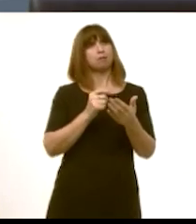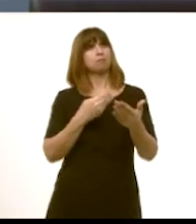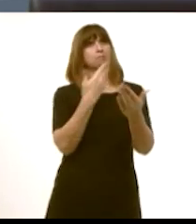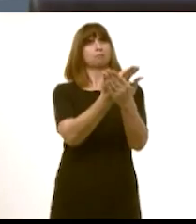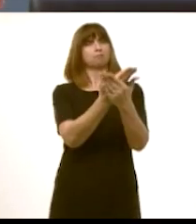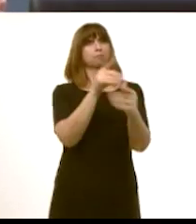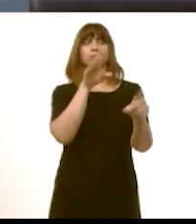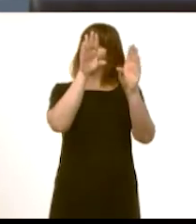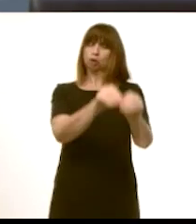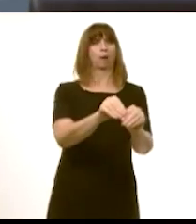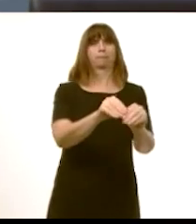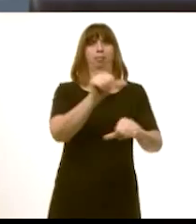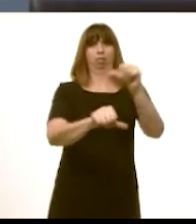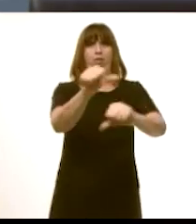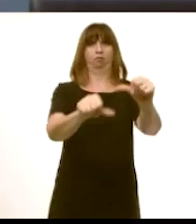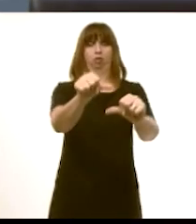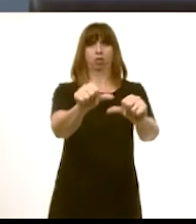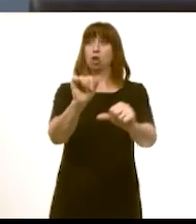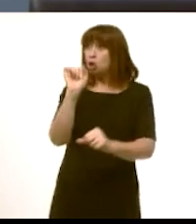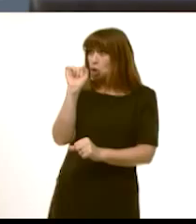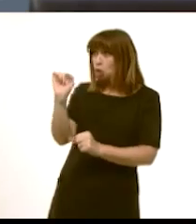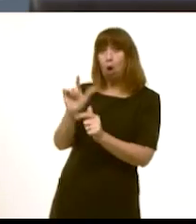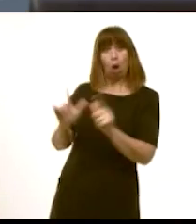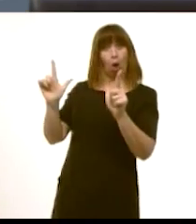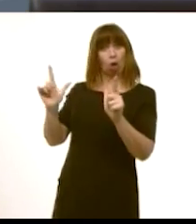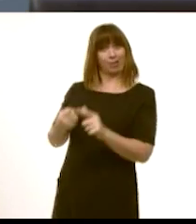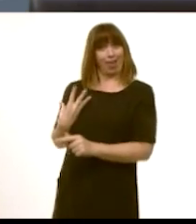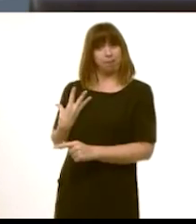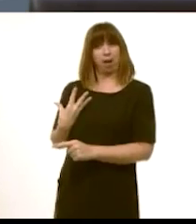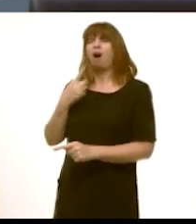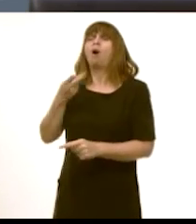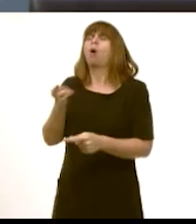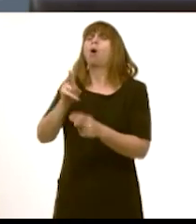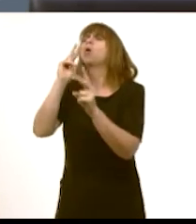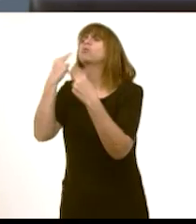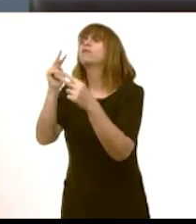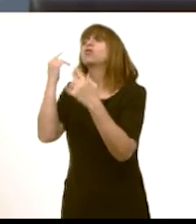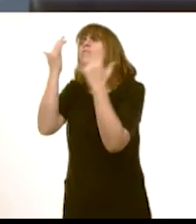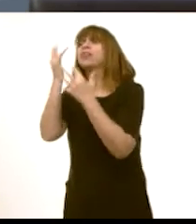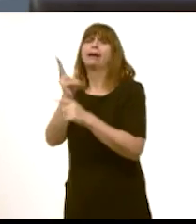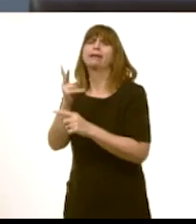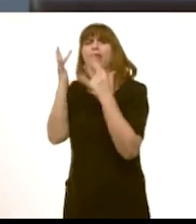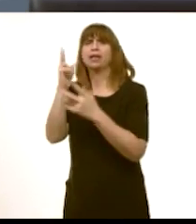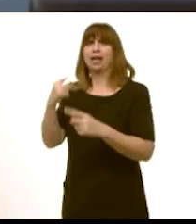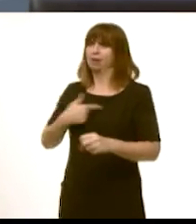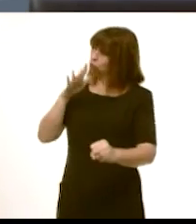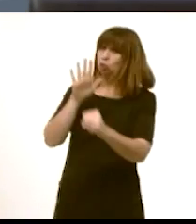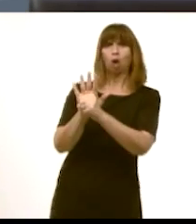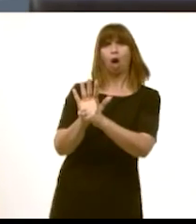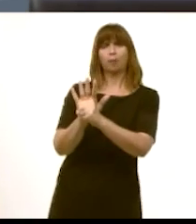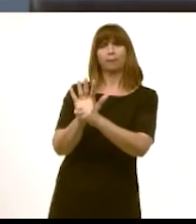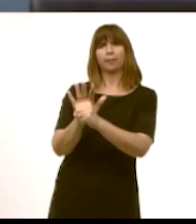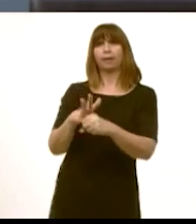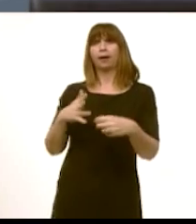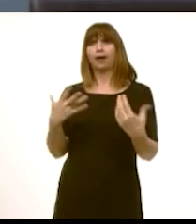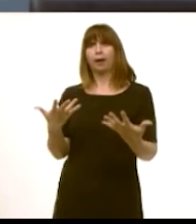dead, rather than the Lords of your party that actually just sent them back to be rethought. Now, pay and unemployment rates